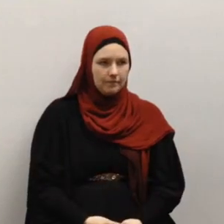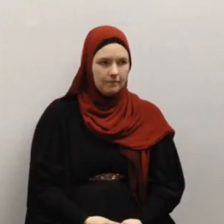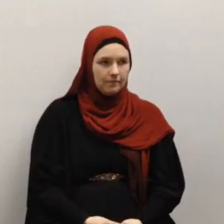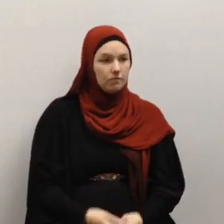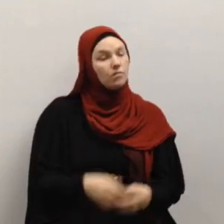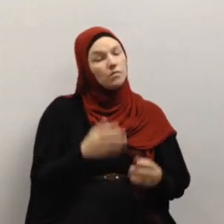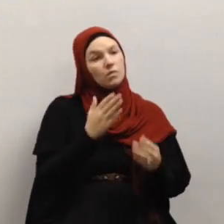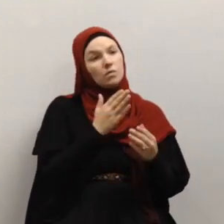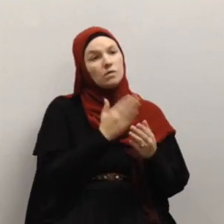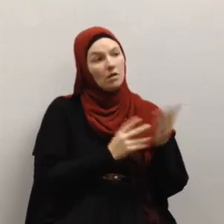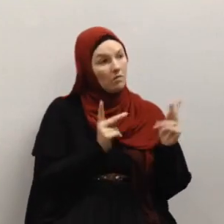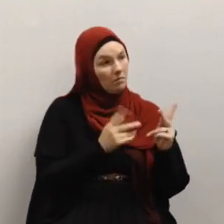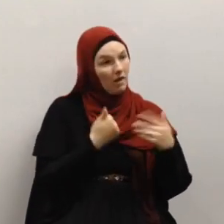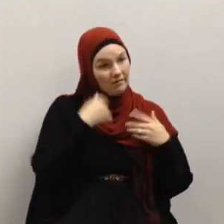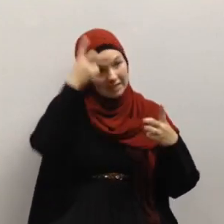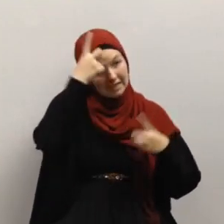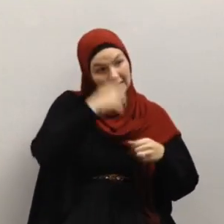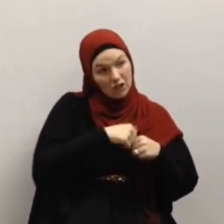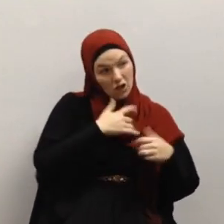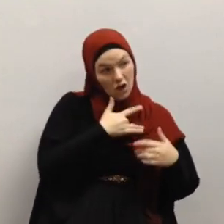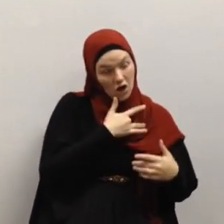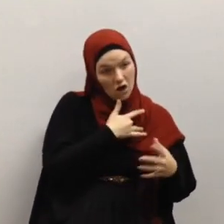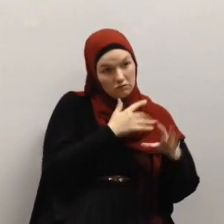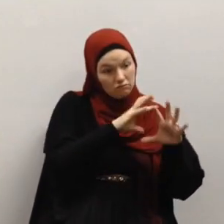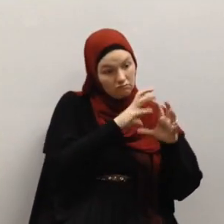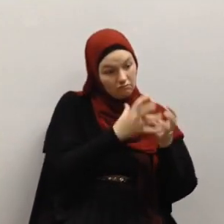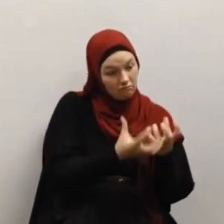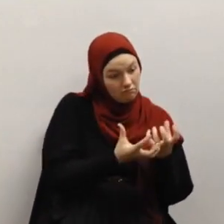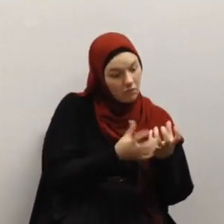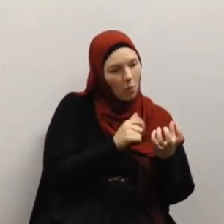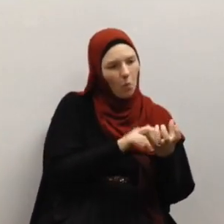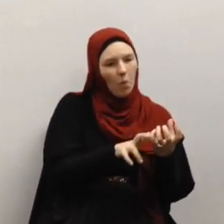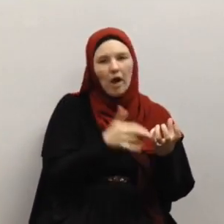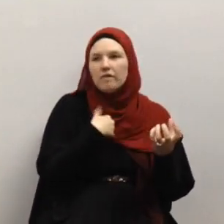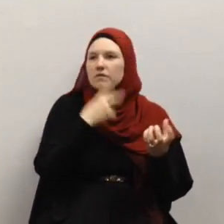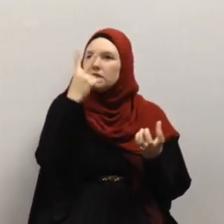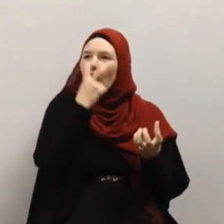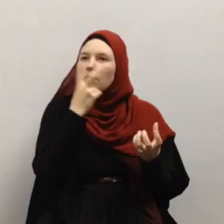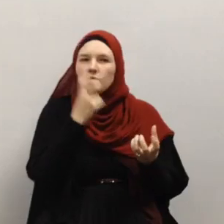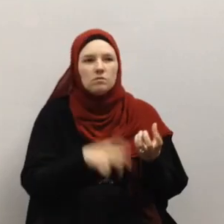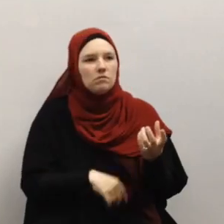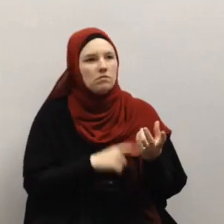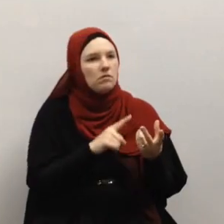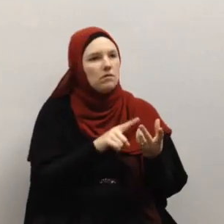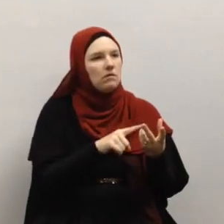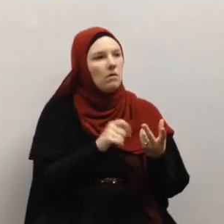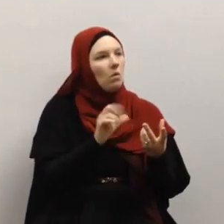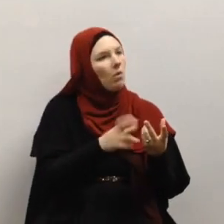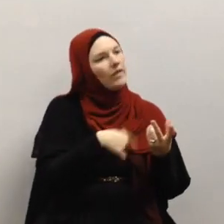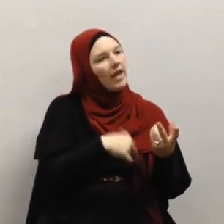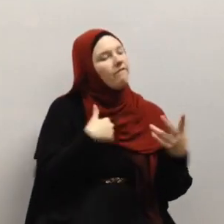they have doubt, or do they have fear that Allah will wrong them, will not be just?